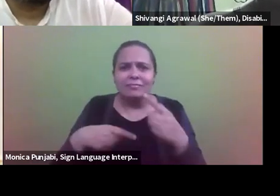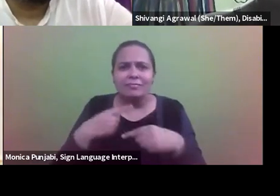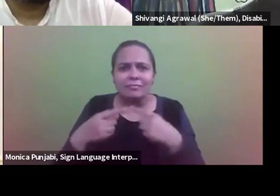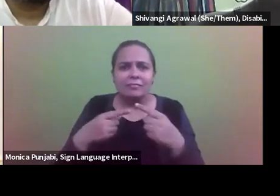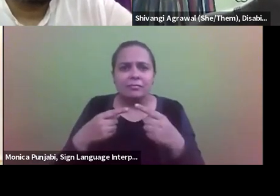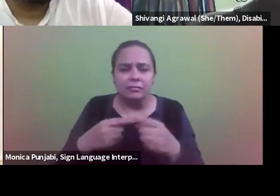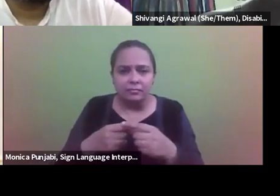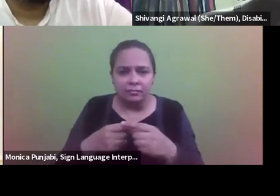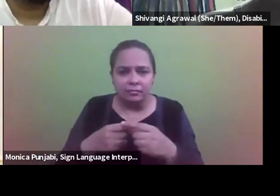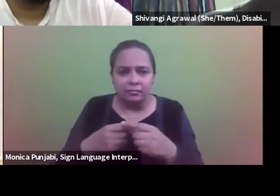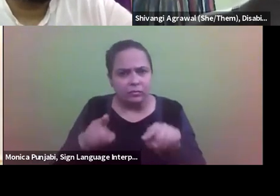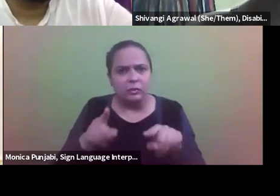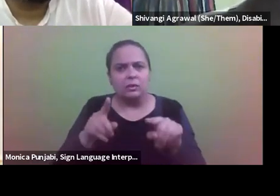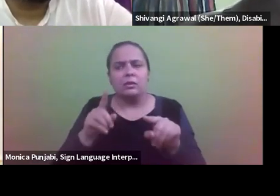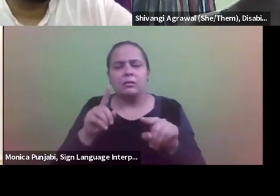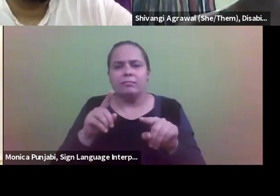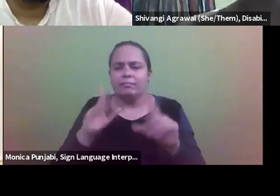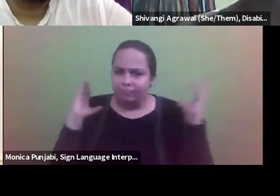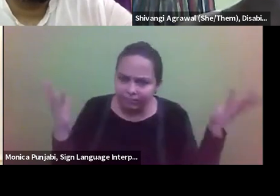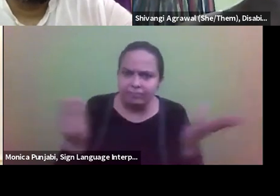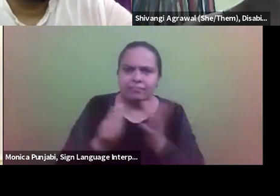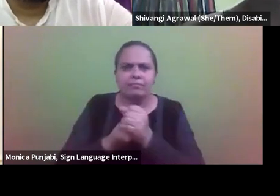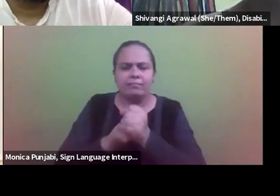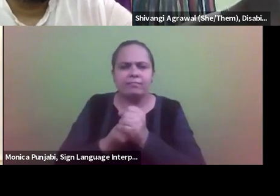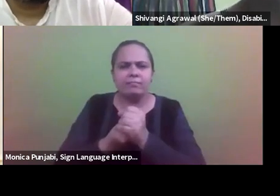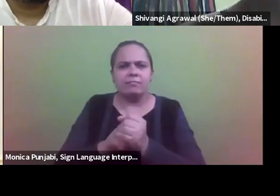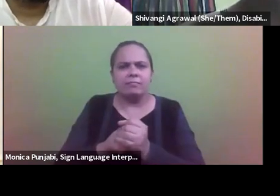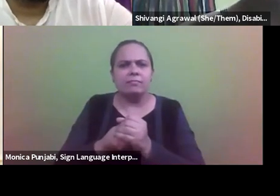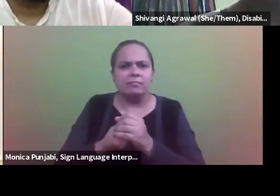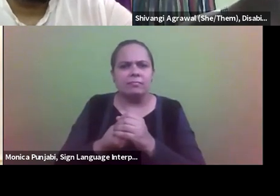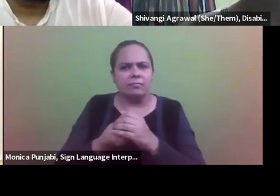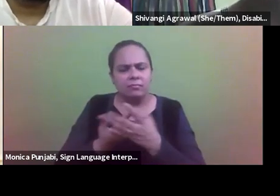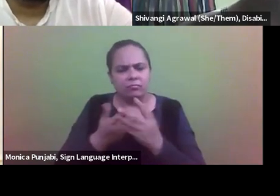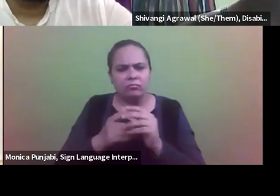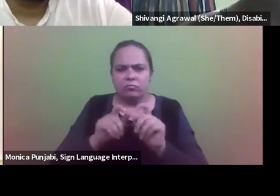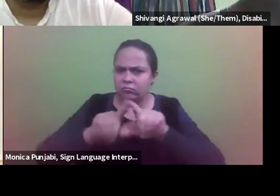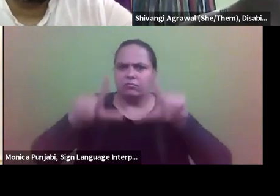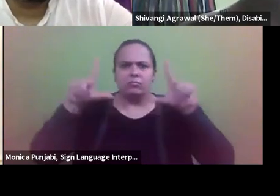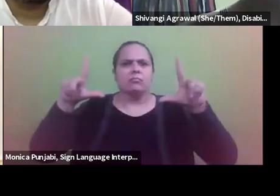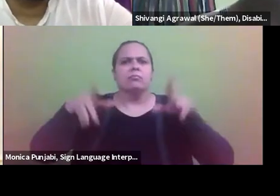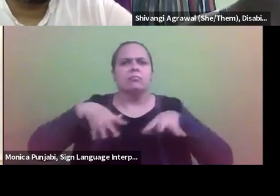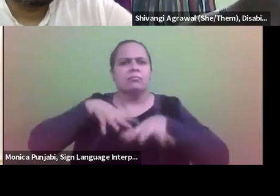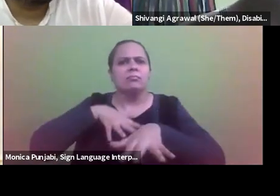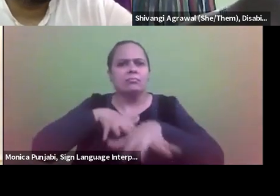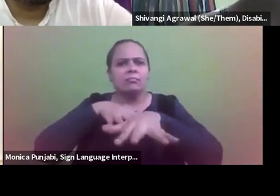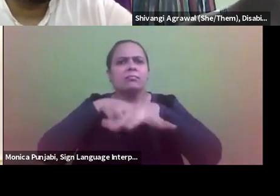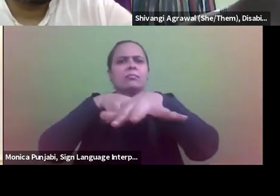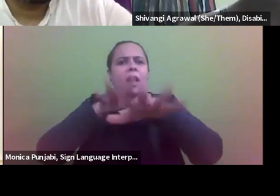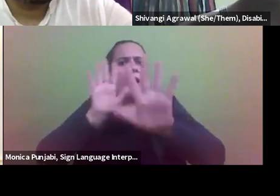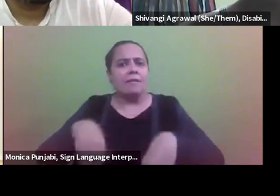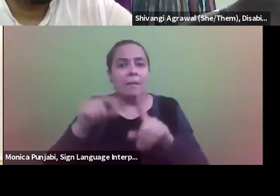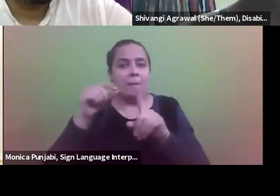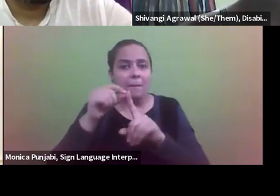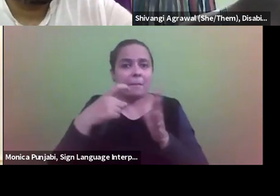to start this movement on, to open up this whole Pride March. And I think the reason why we celebrate